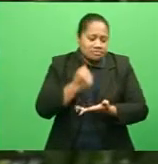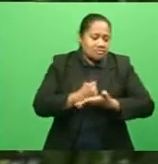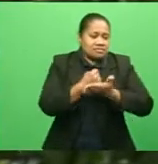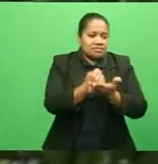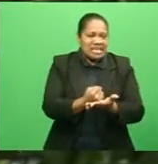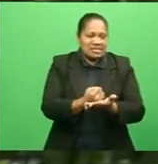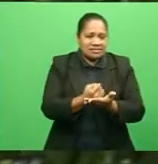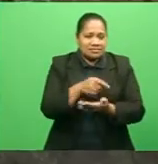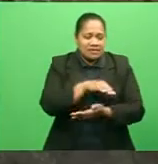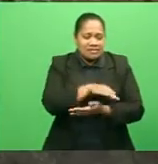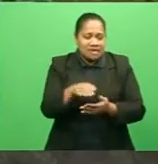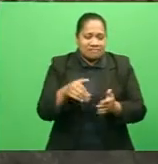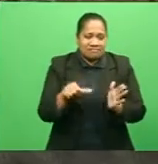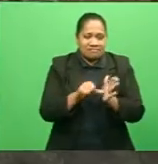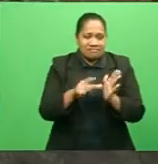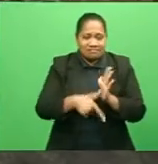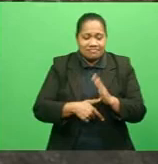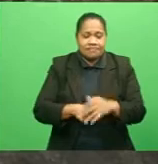hard time.